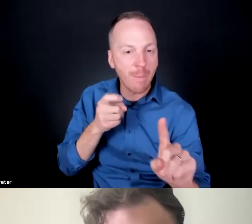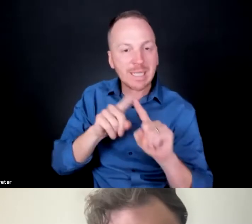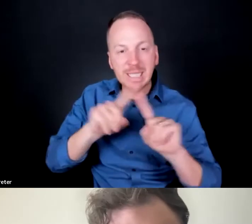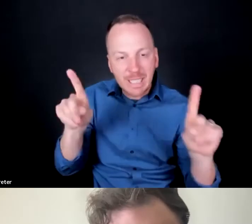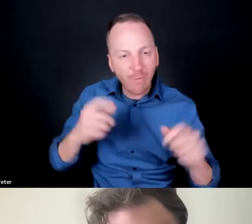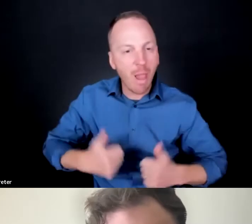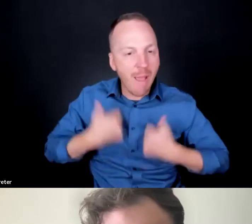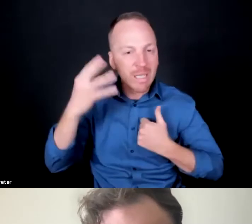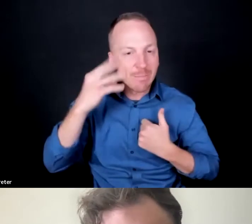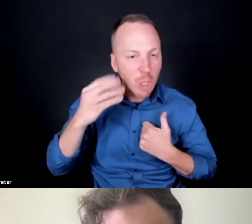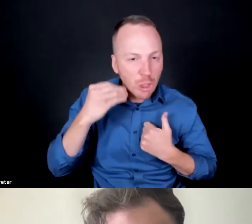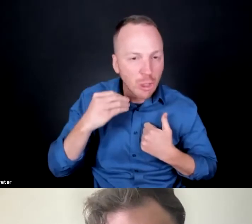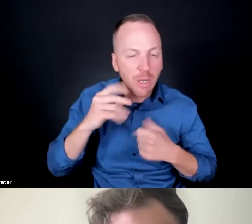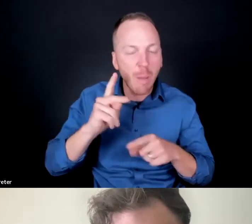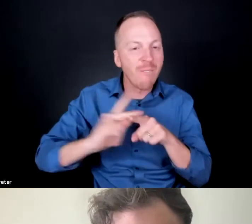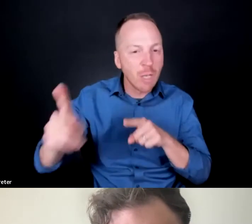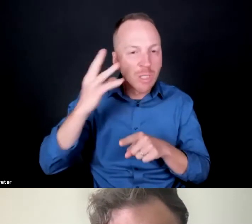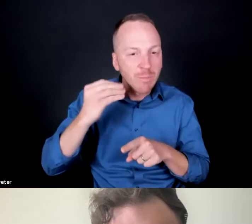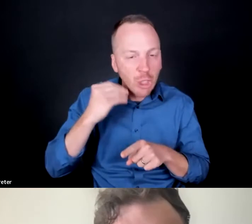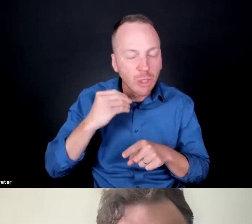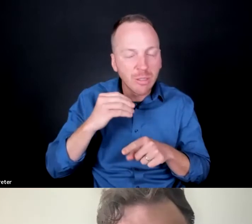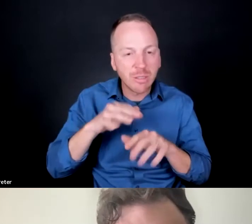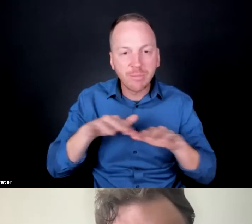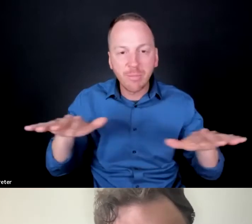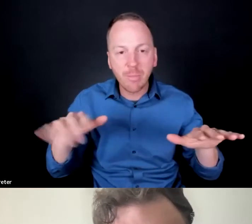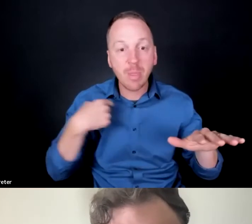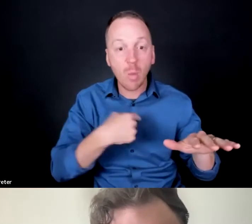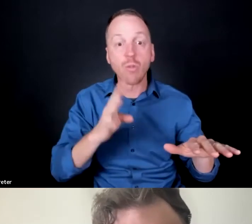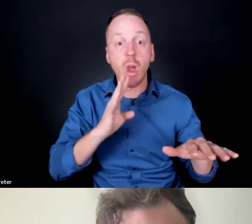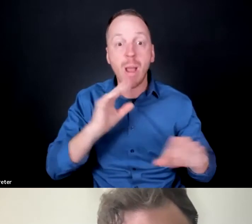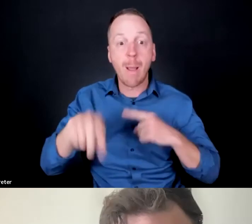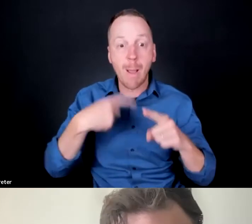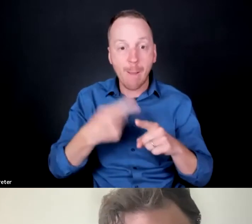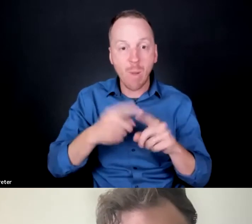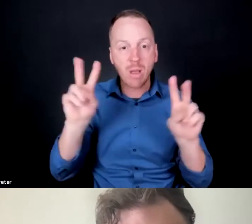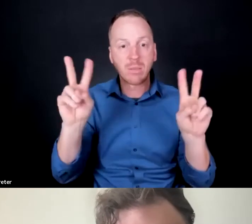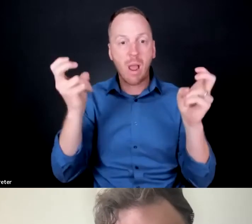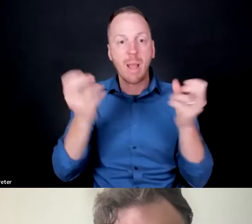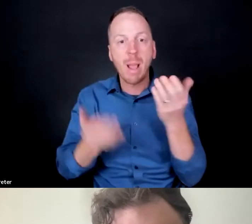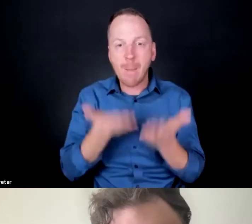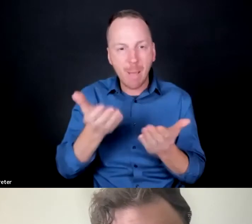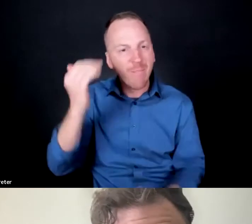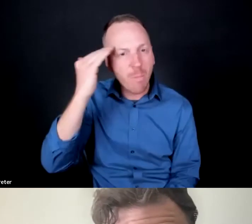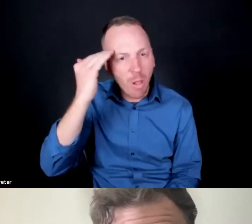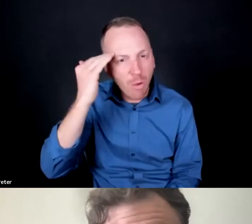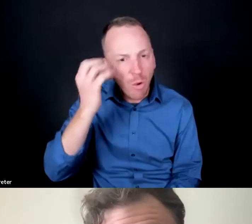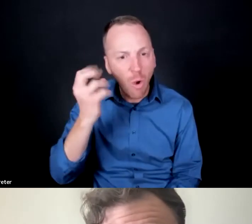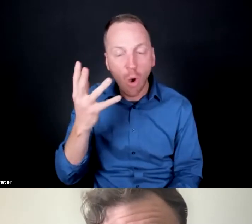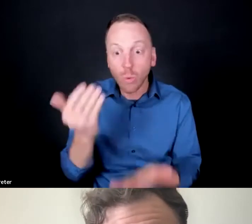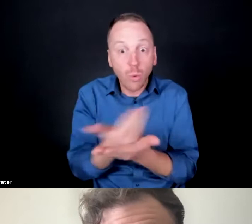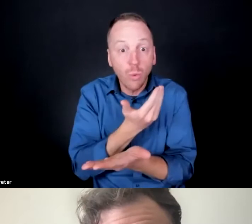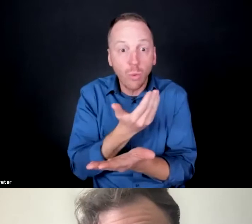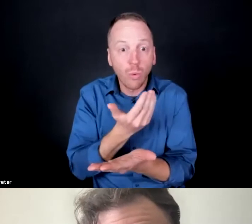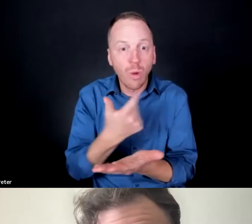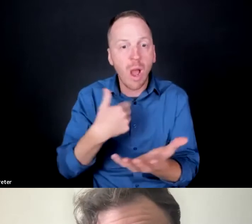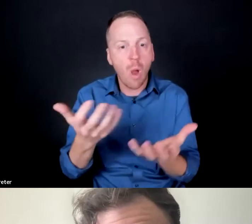life experiences, professional experiences, etc. And we're talking about a topic that may be familiar or new.